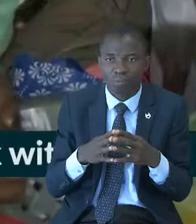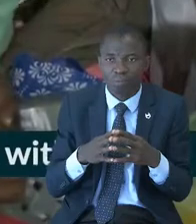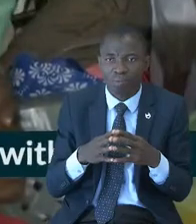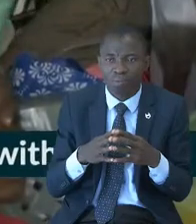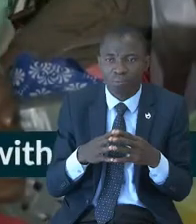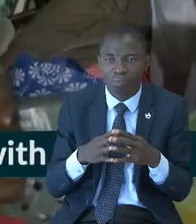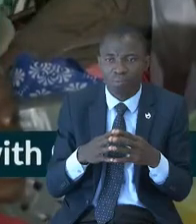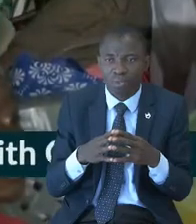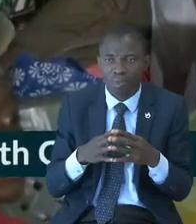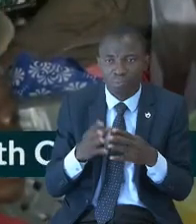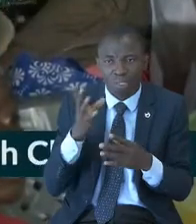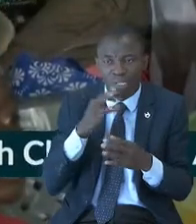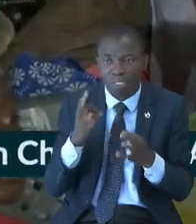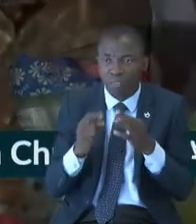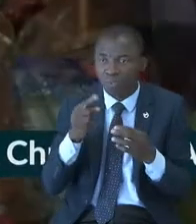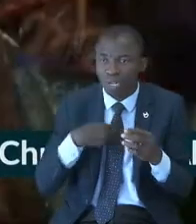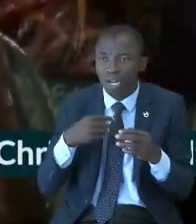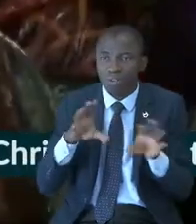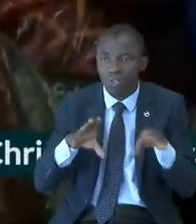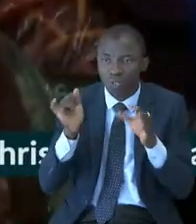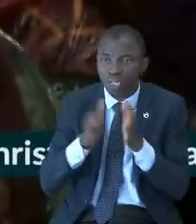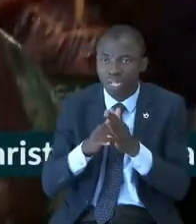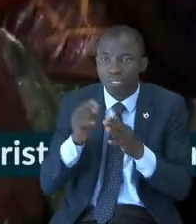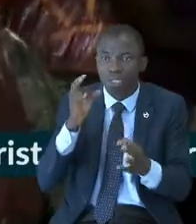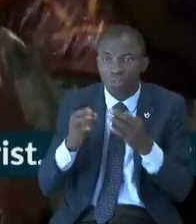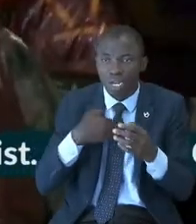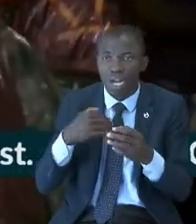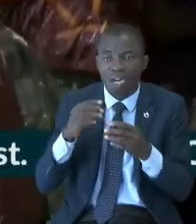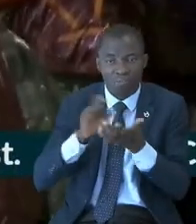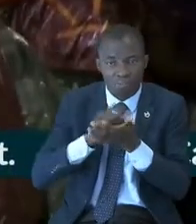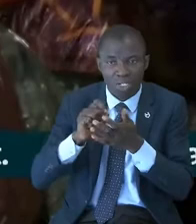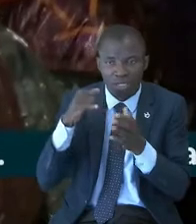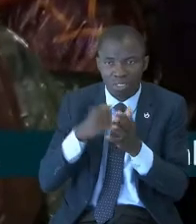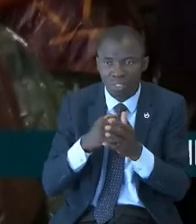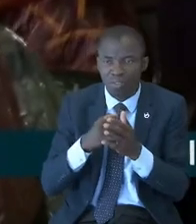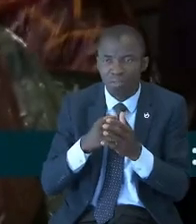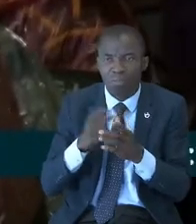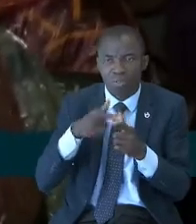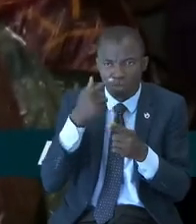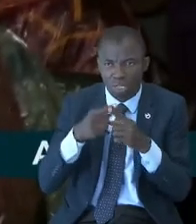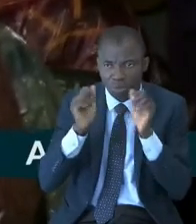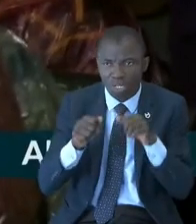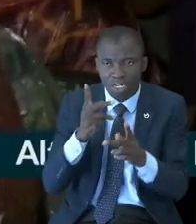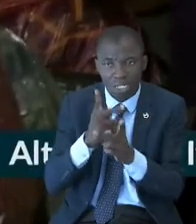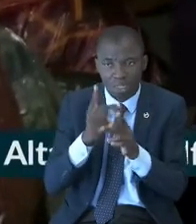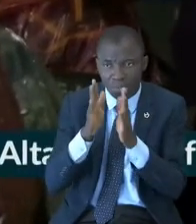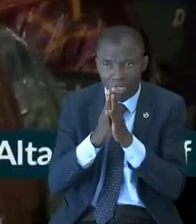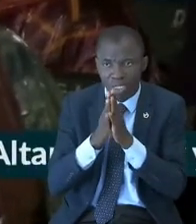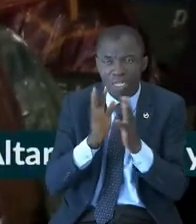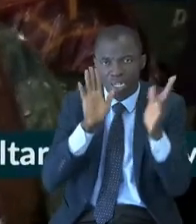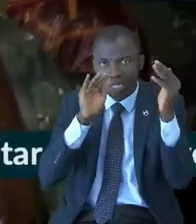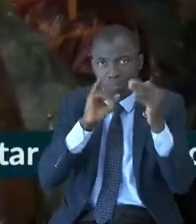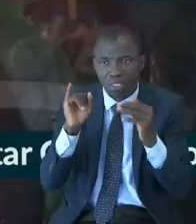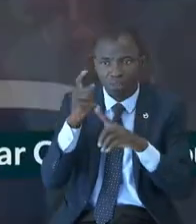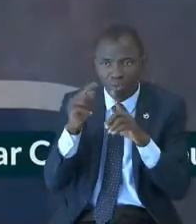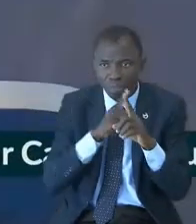Preferably in capital letters. Make sure you do it effectively well. And then after you have done that,